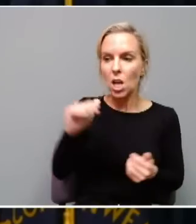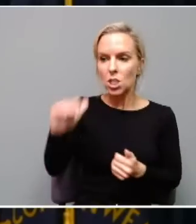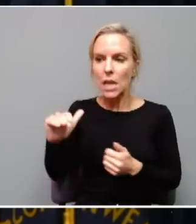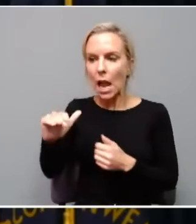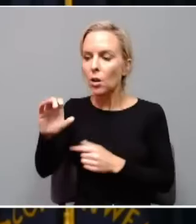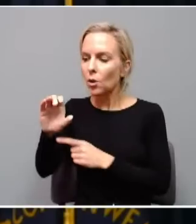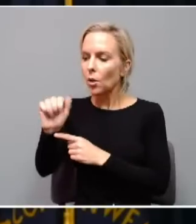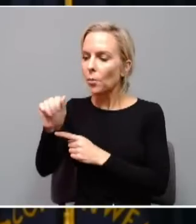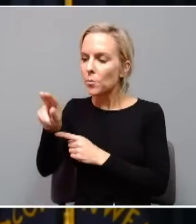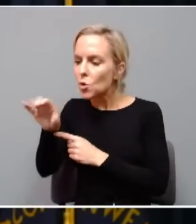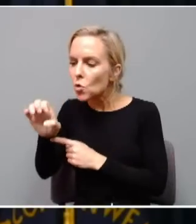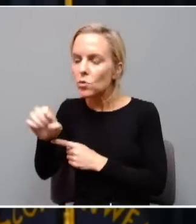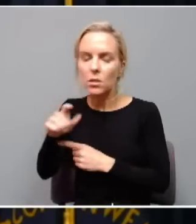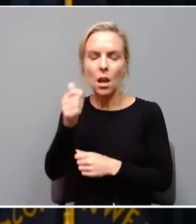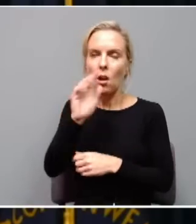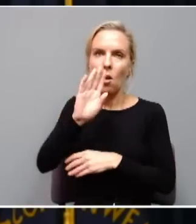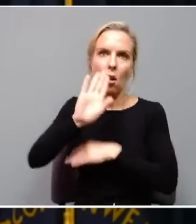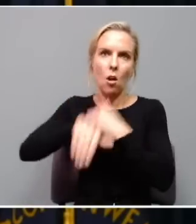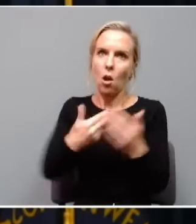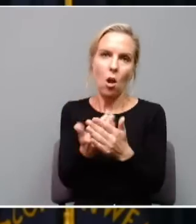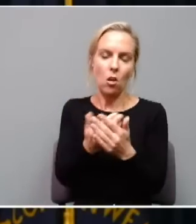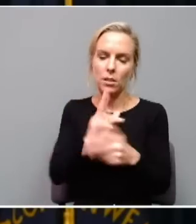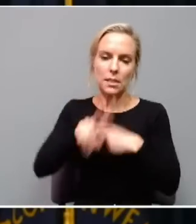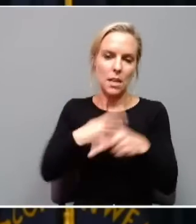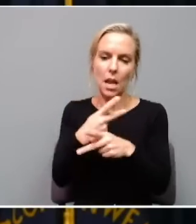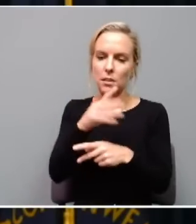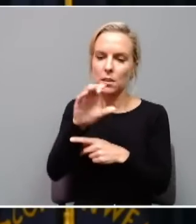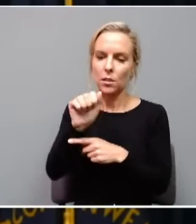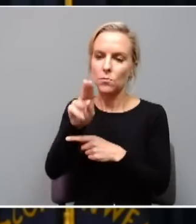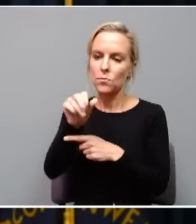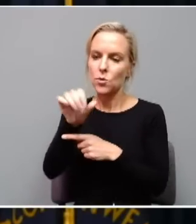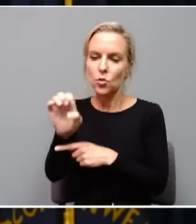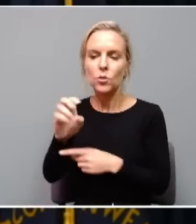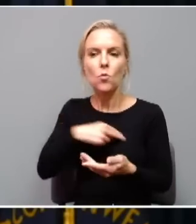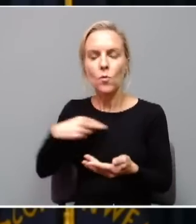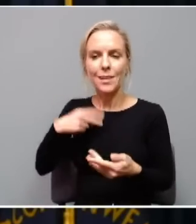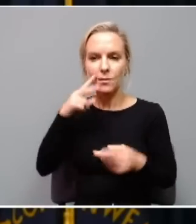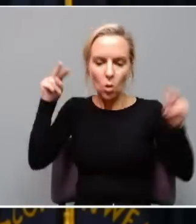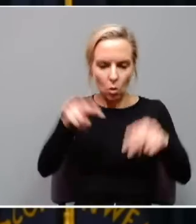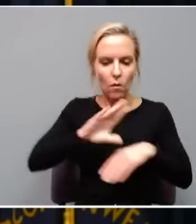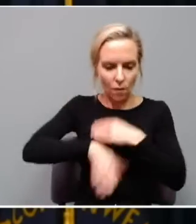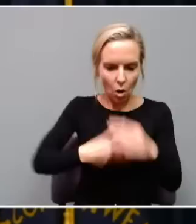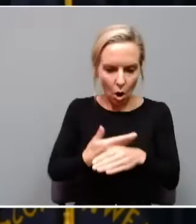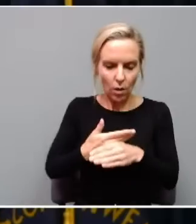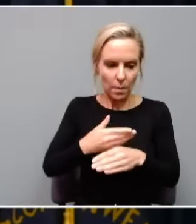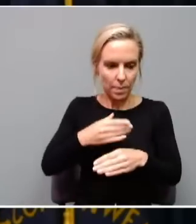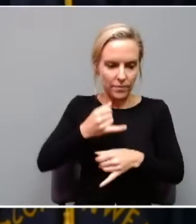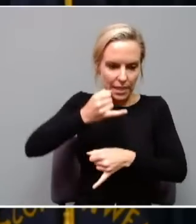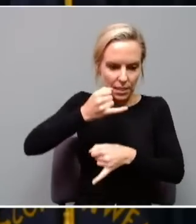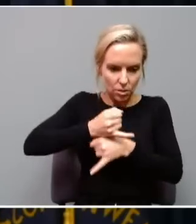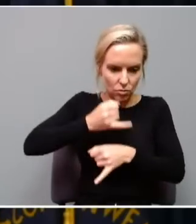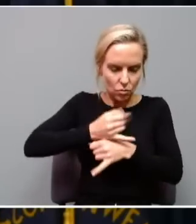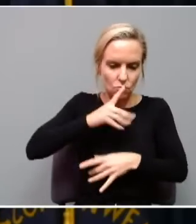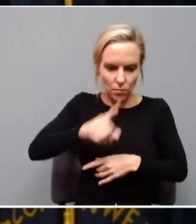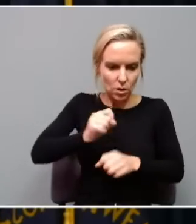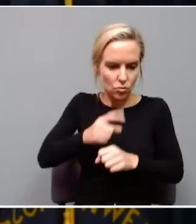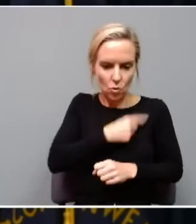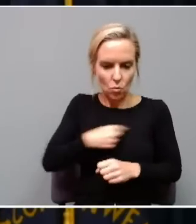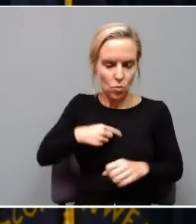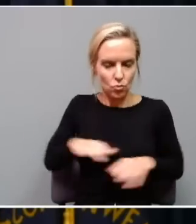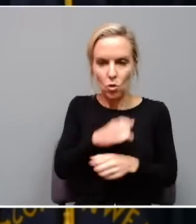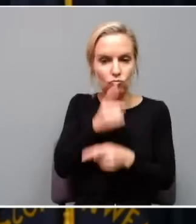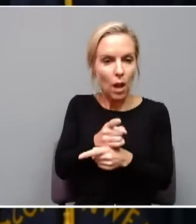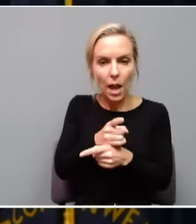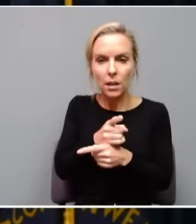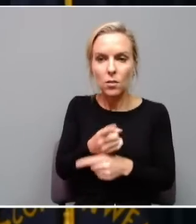we certainly have to look within our own institutions and ensure that we are doing it right. One child